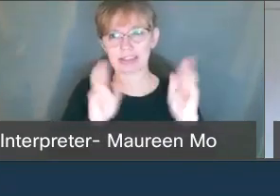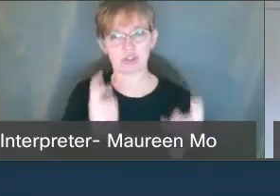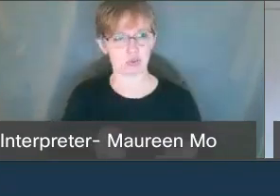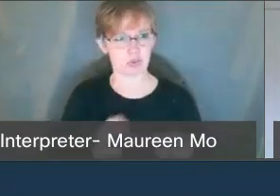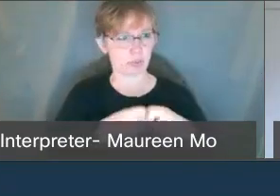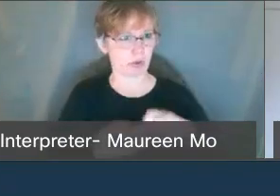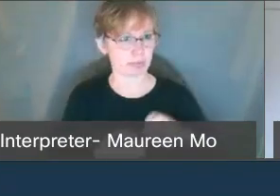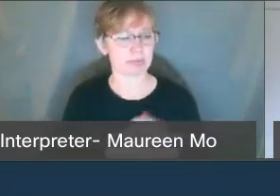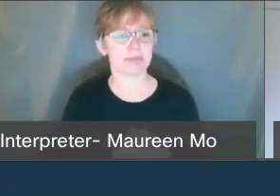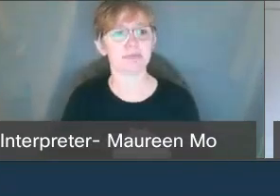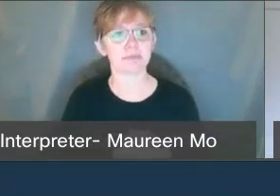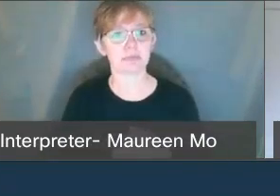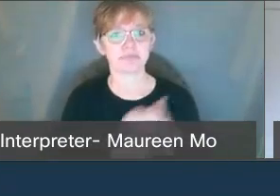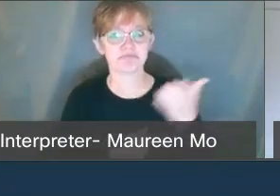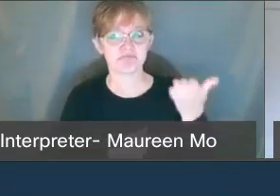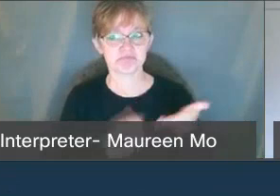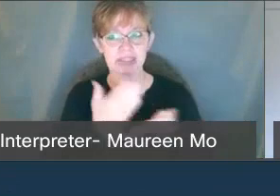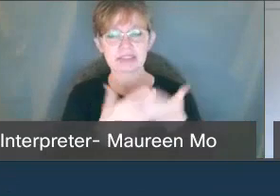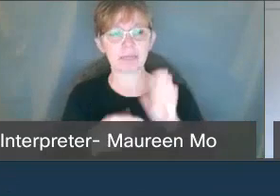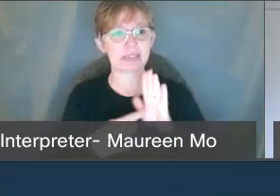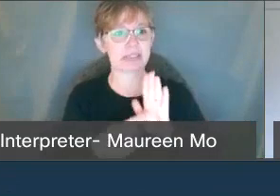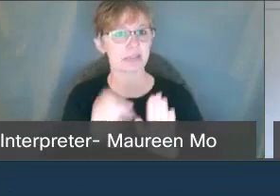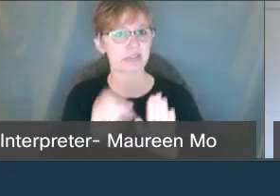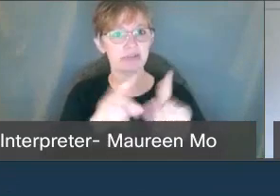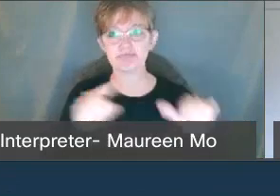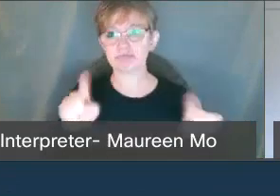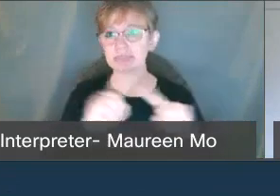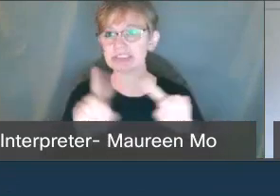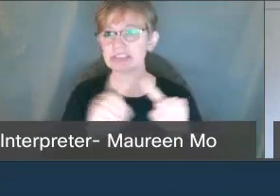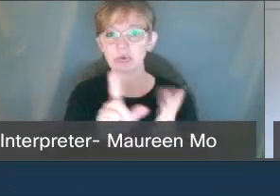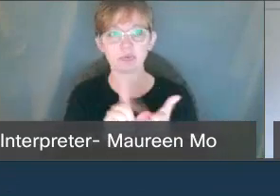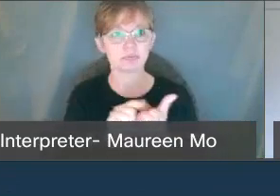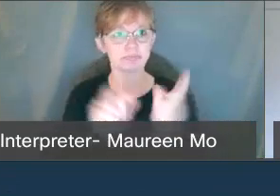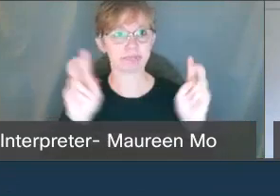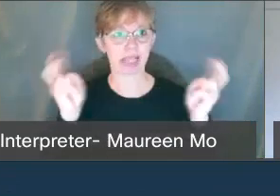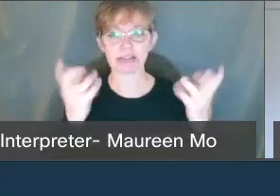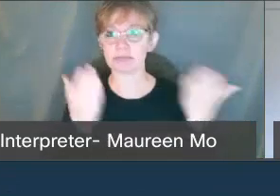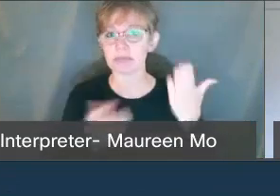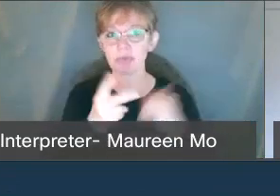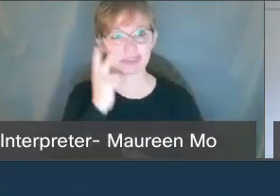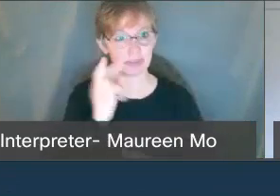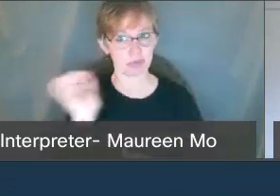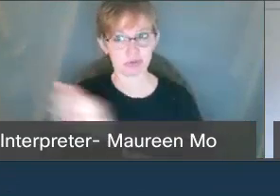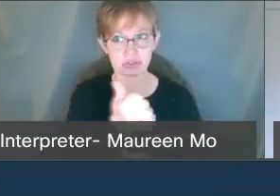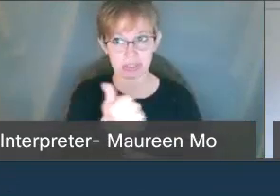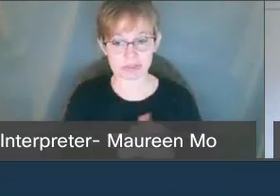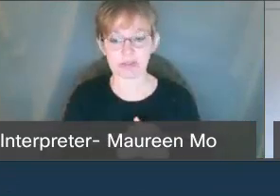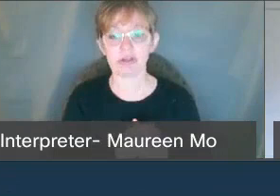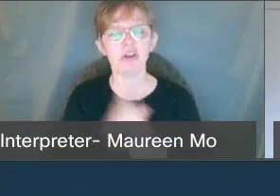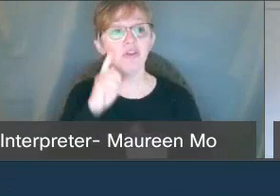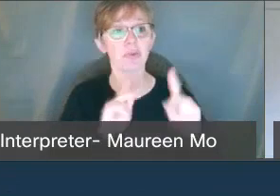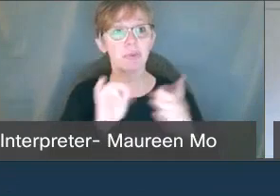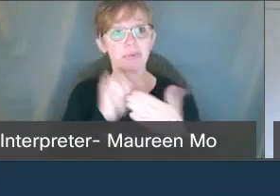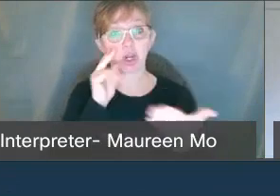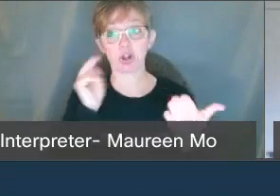just some examples of various headlines. Some of these you might have seen yourselves. For those of you who are looking at your screen today, there's a